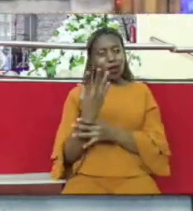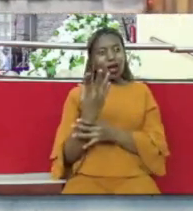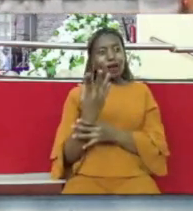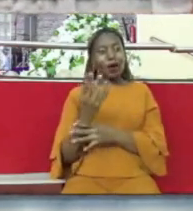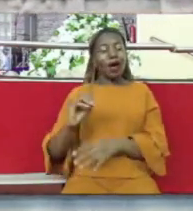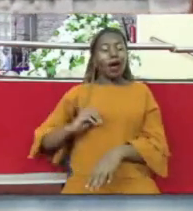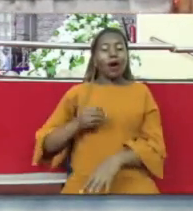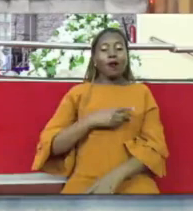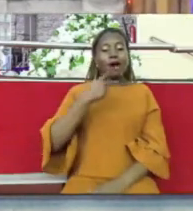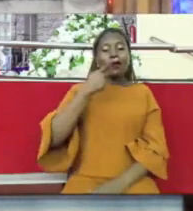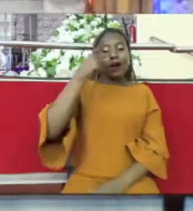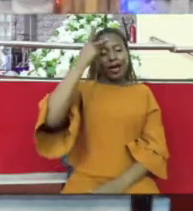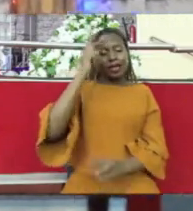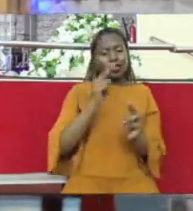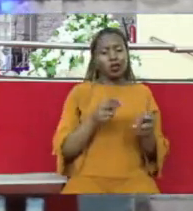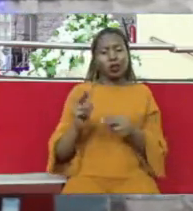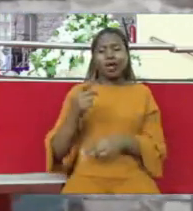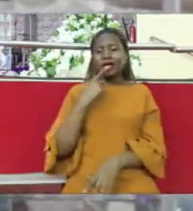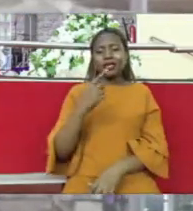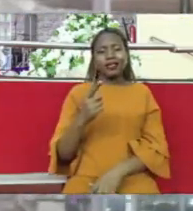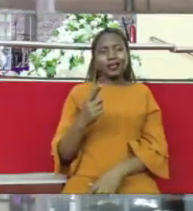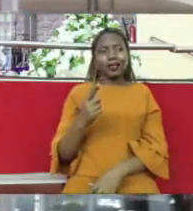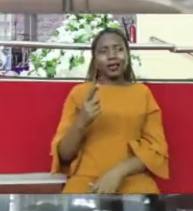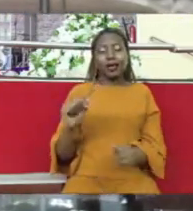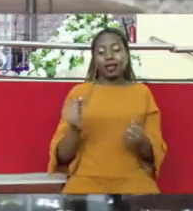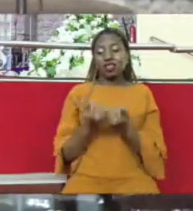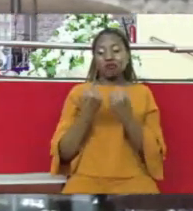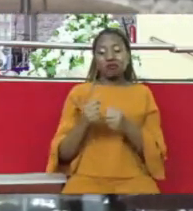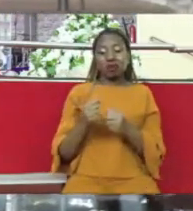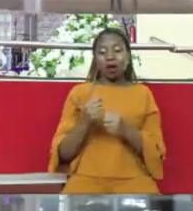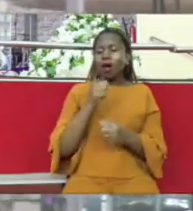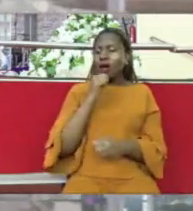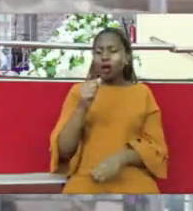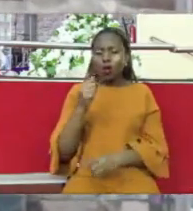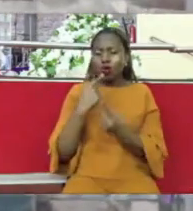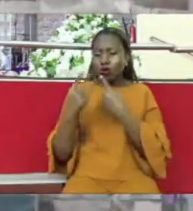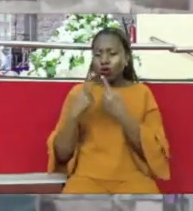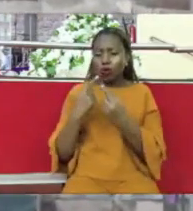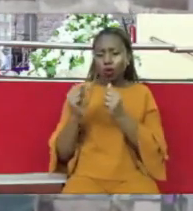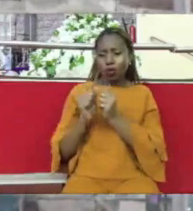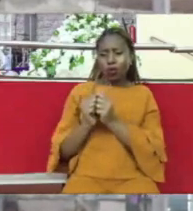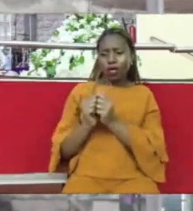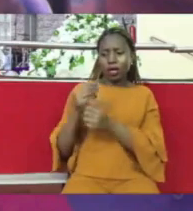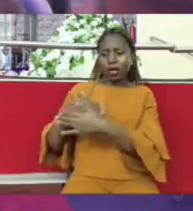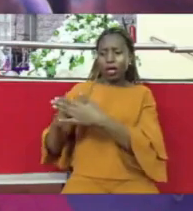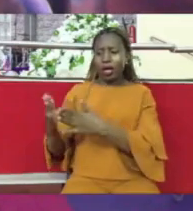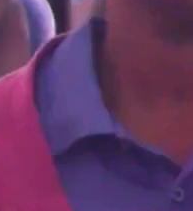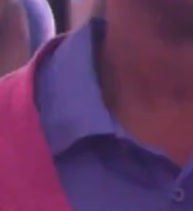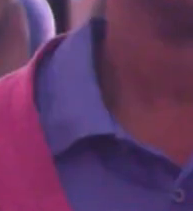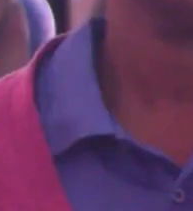tell us, wazazi wetu walikuwa natuambia, usiongee na mtoto wa fulani ako na tabia mbaya. Is there someone